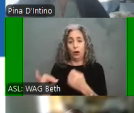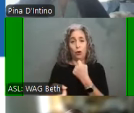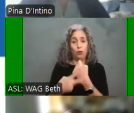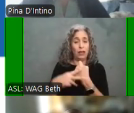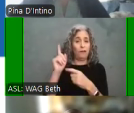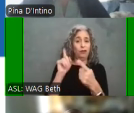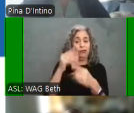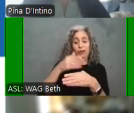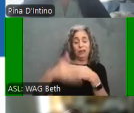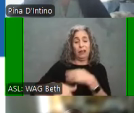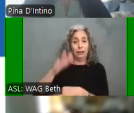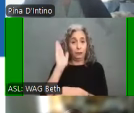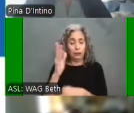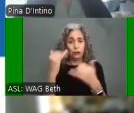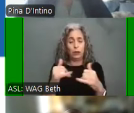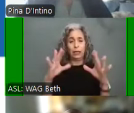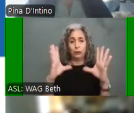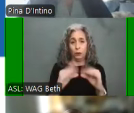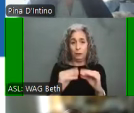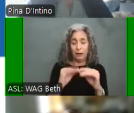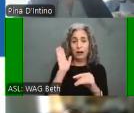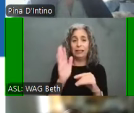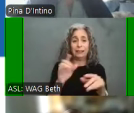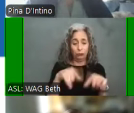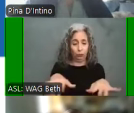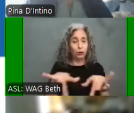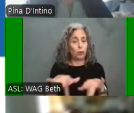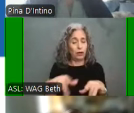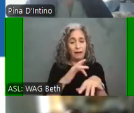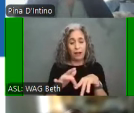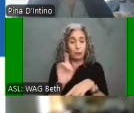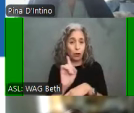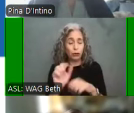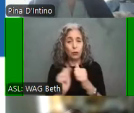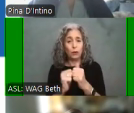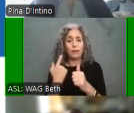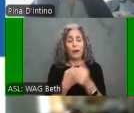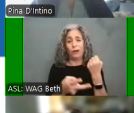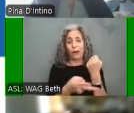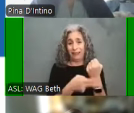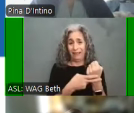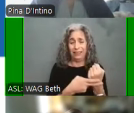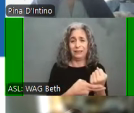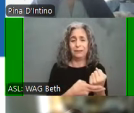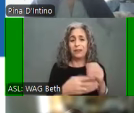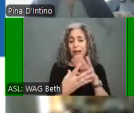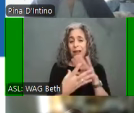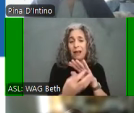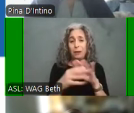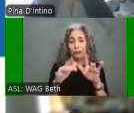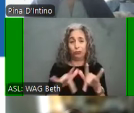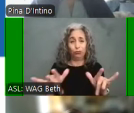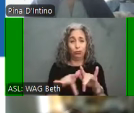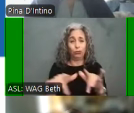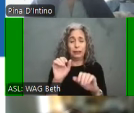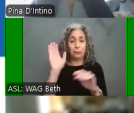presentation. And today's webinar will be recorded and available in our webinar archives. And a copy of the recording